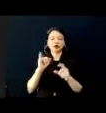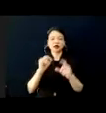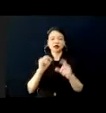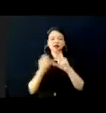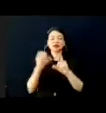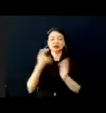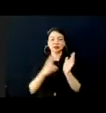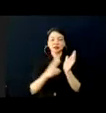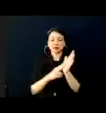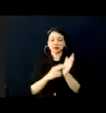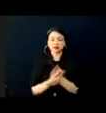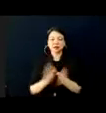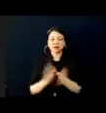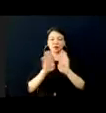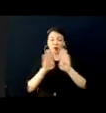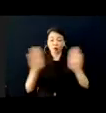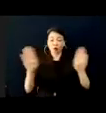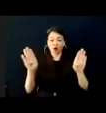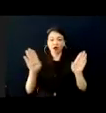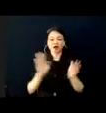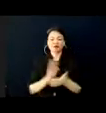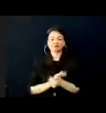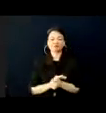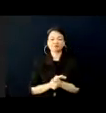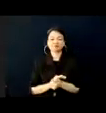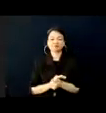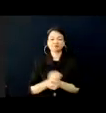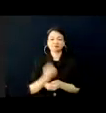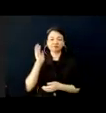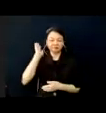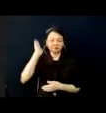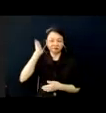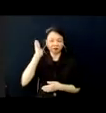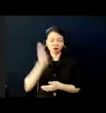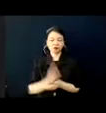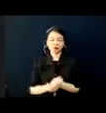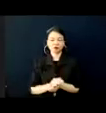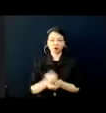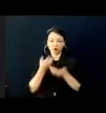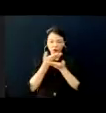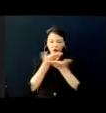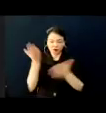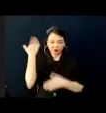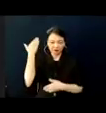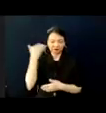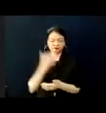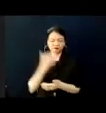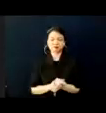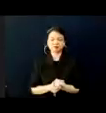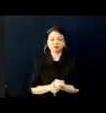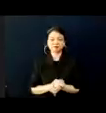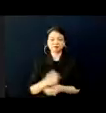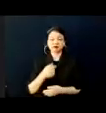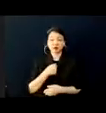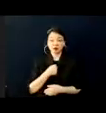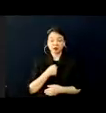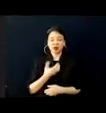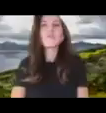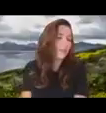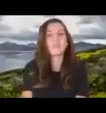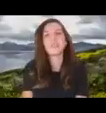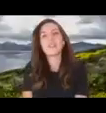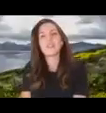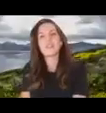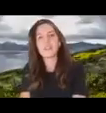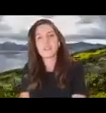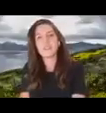for the really fantastic overview of financial inclusion in Indonesia. I'd also like to thank Bu Ida and